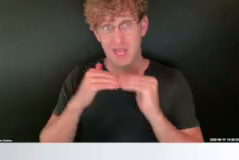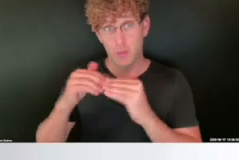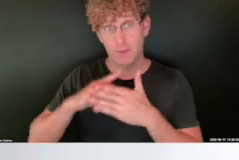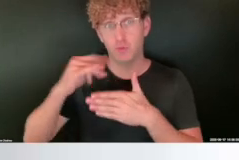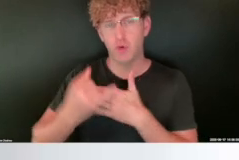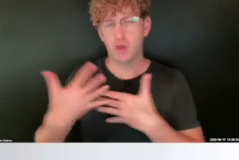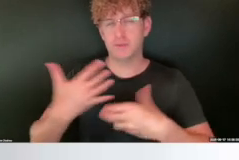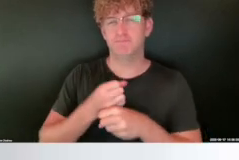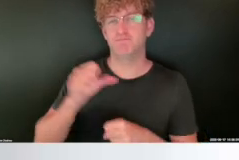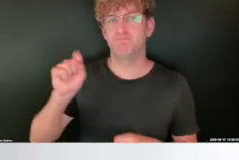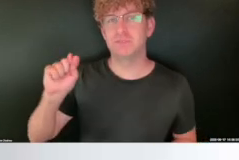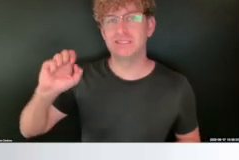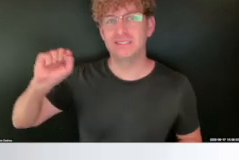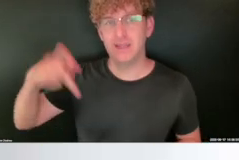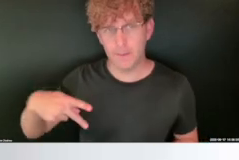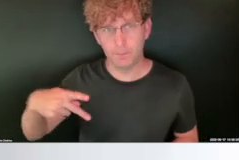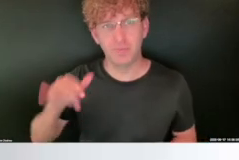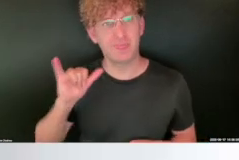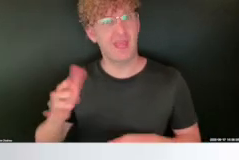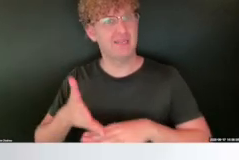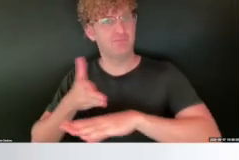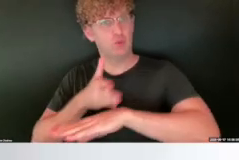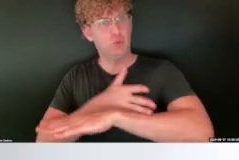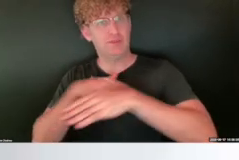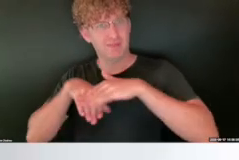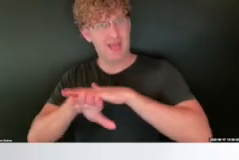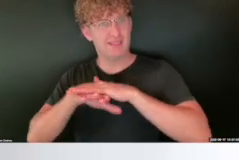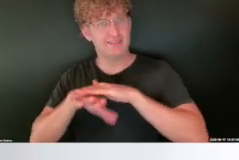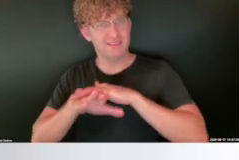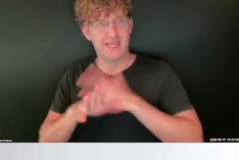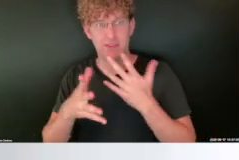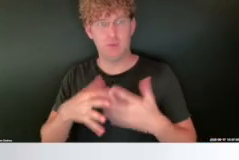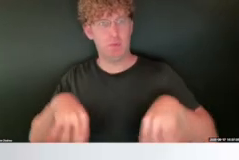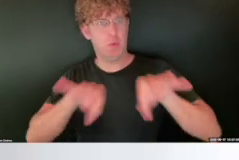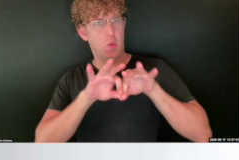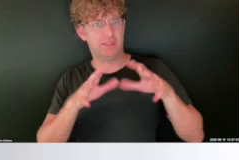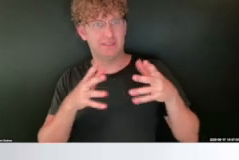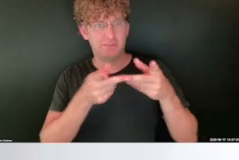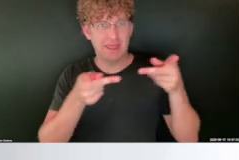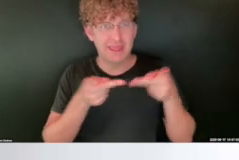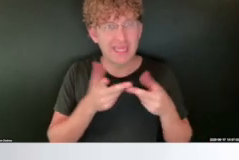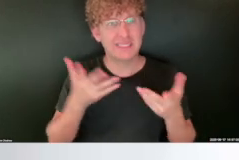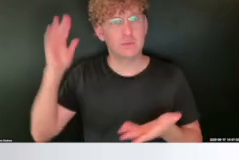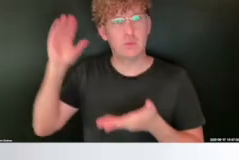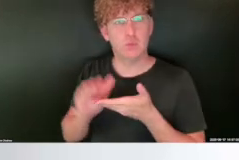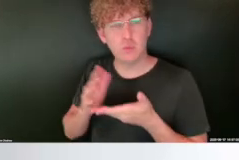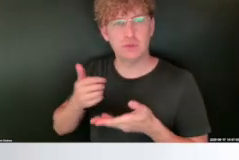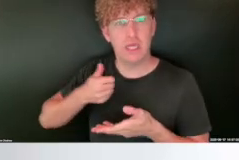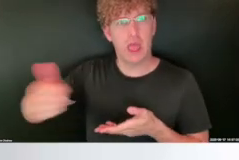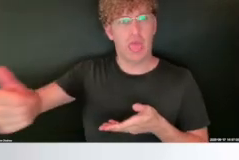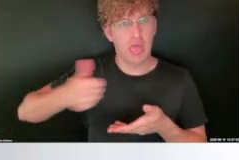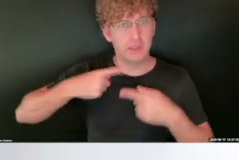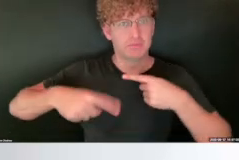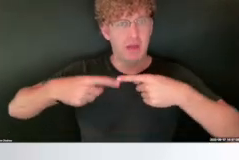key destinations while reducing vehicle miles traveled. Each STEP grant includes multiple project types within one